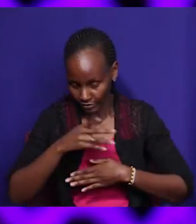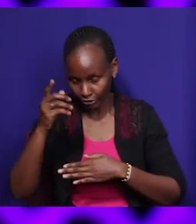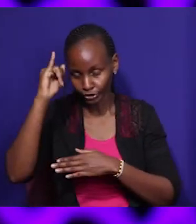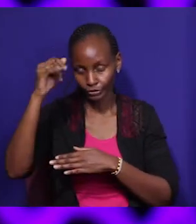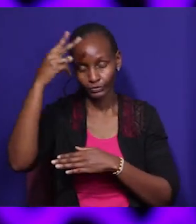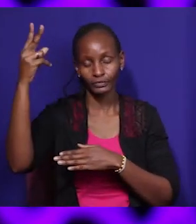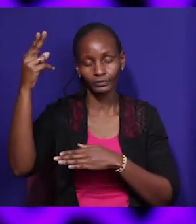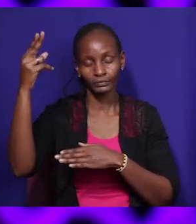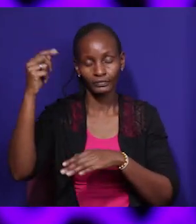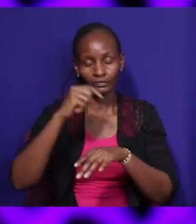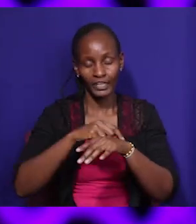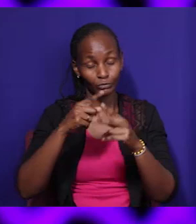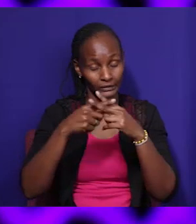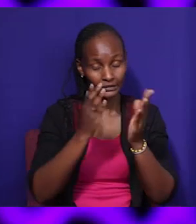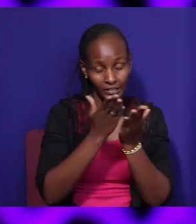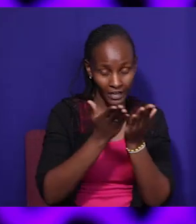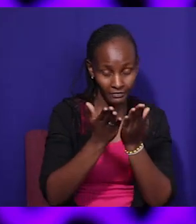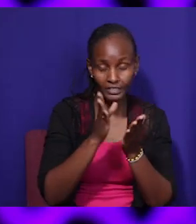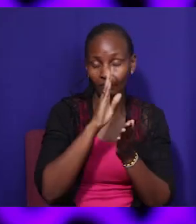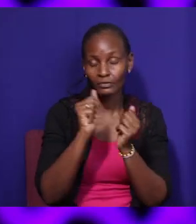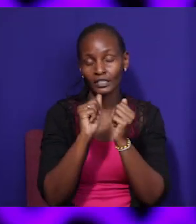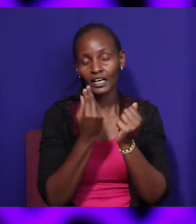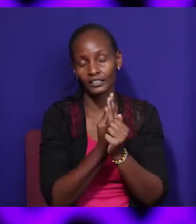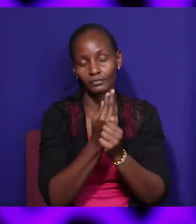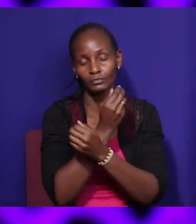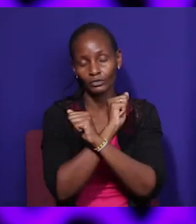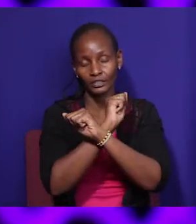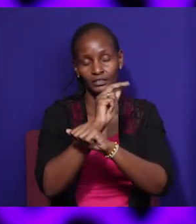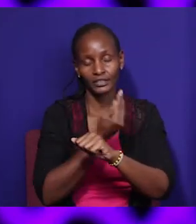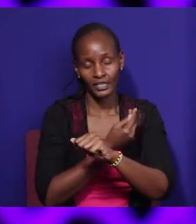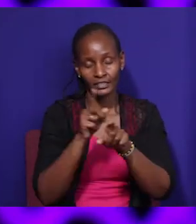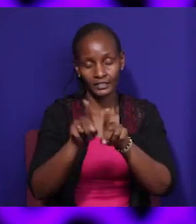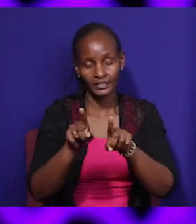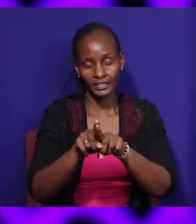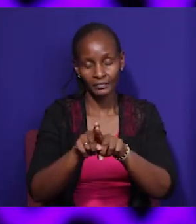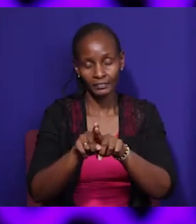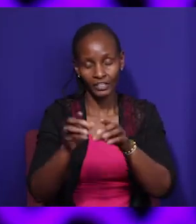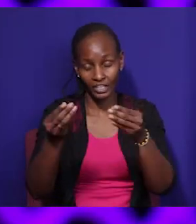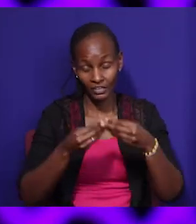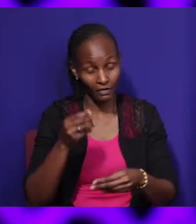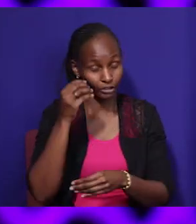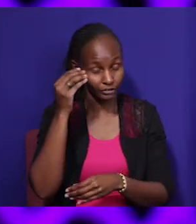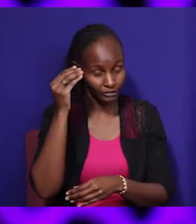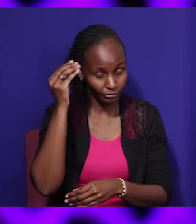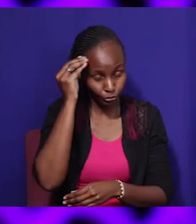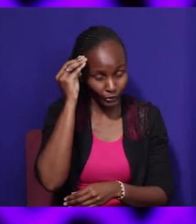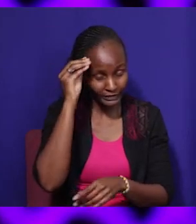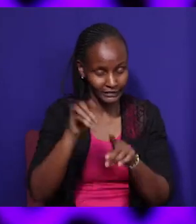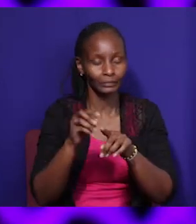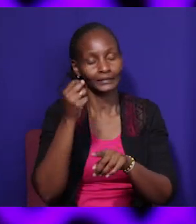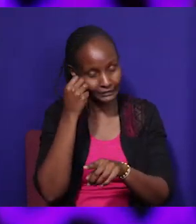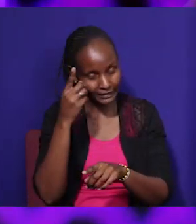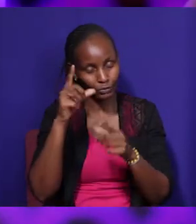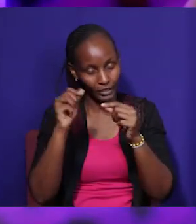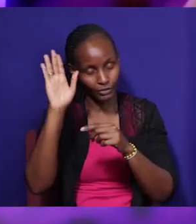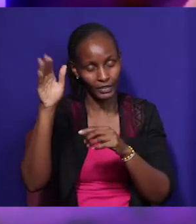Jehovah. As you start this service, may you be with us, protect us, and may, dear Heavenly Father, may you give us the knowledge to understand your word. For